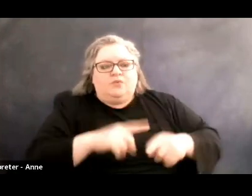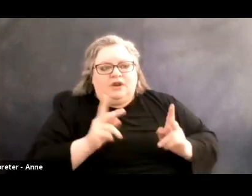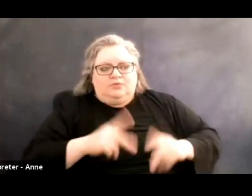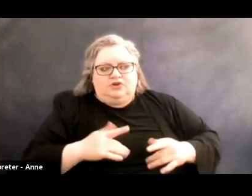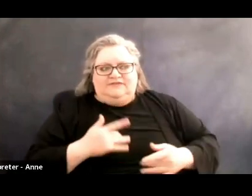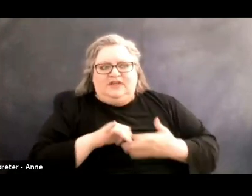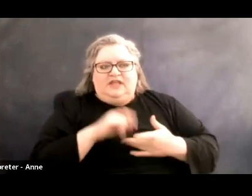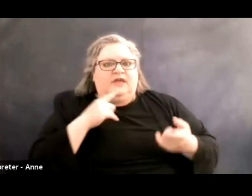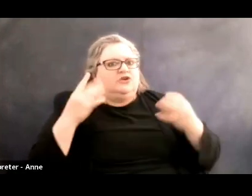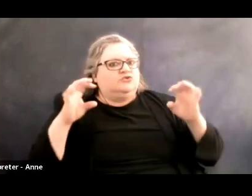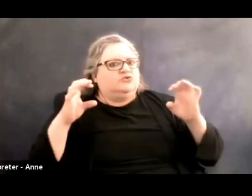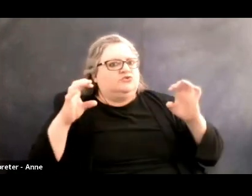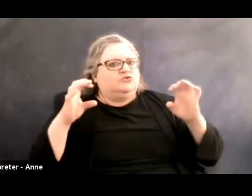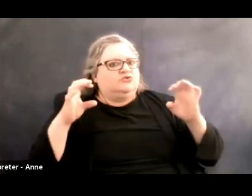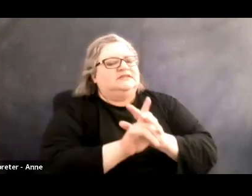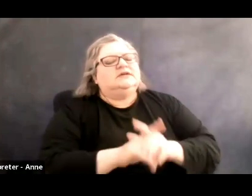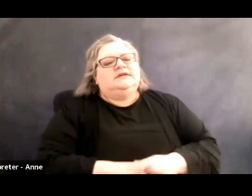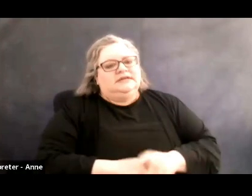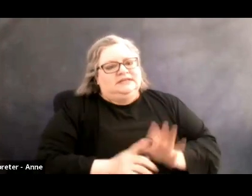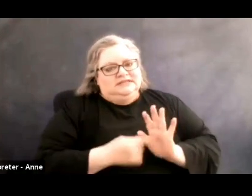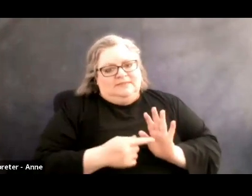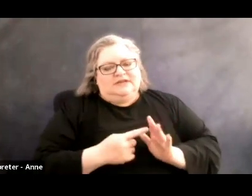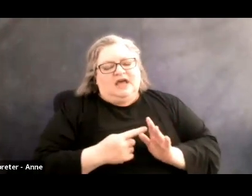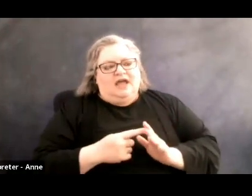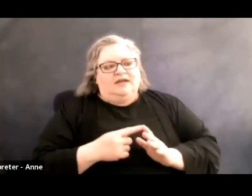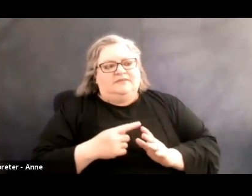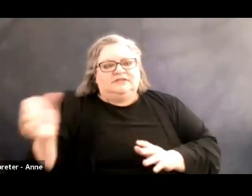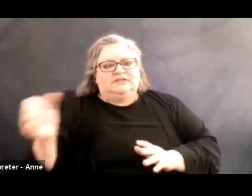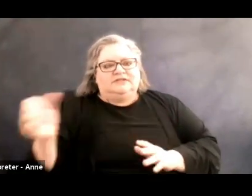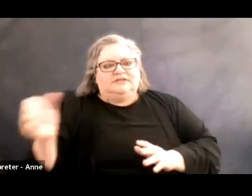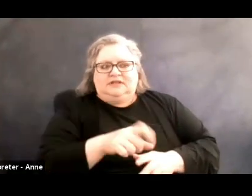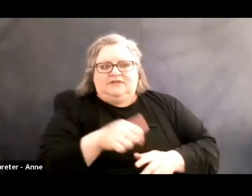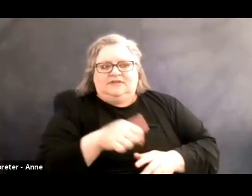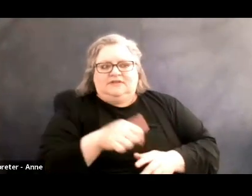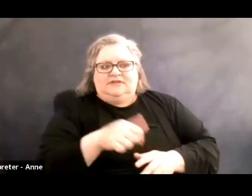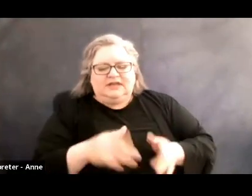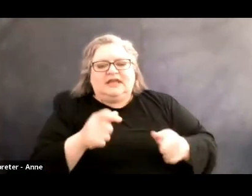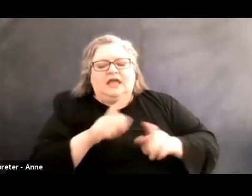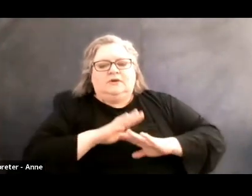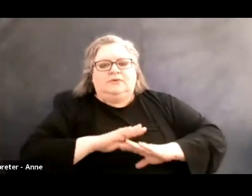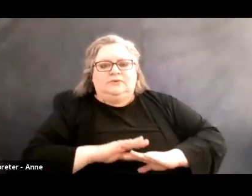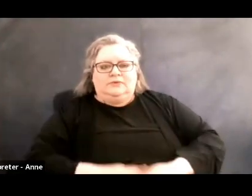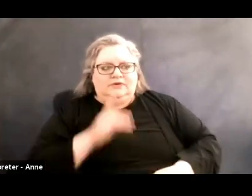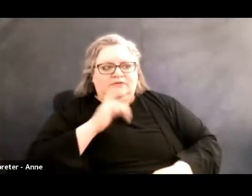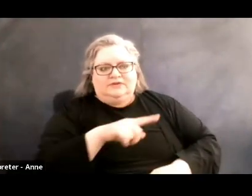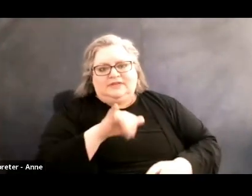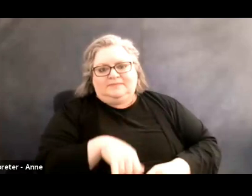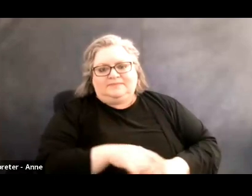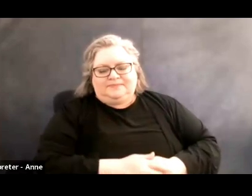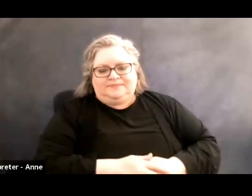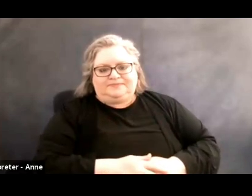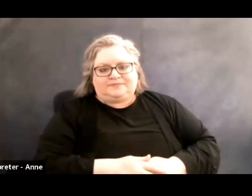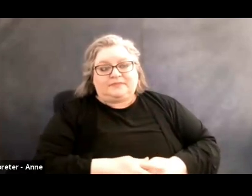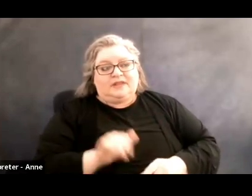crisis, sometimes the presence of another individual can be calming and soothing. And oftentimes as a